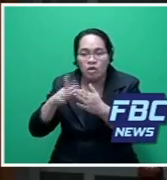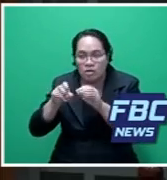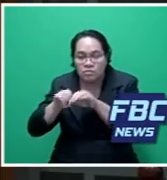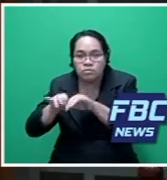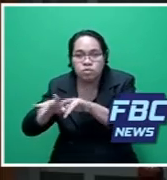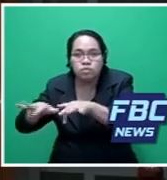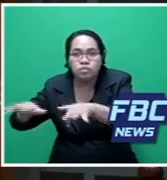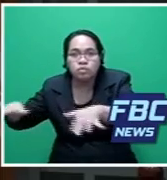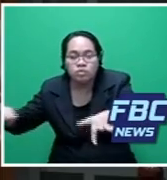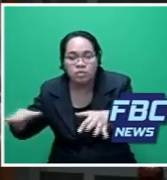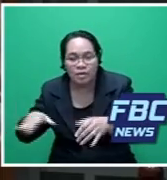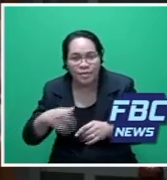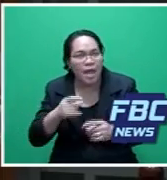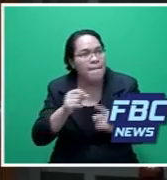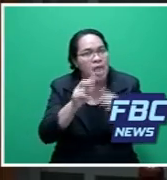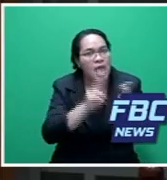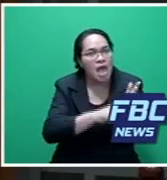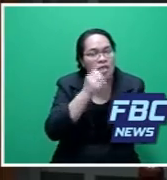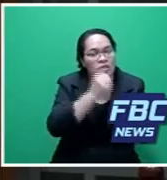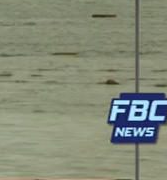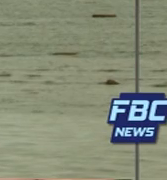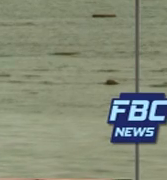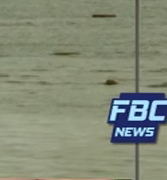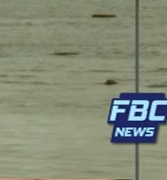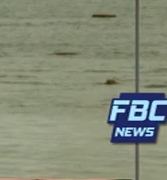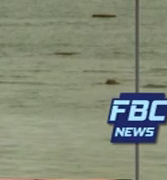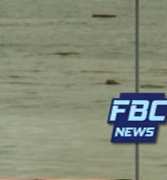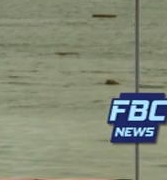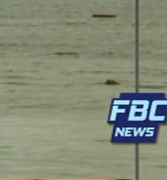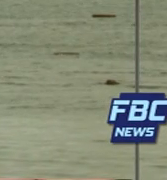as Papua New Guinea and French Polynesia.